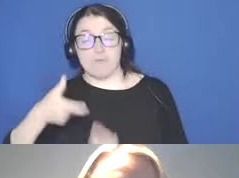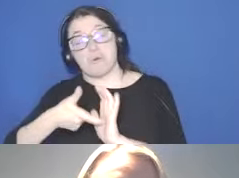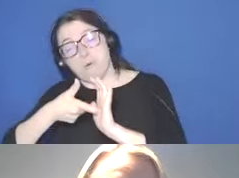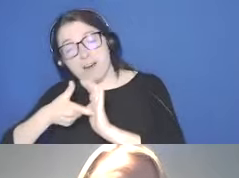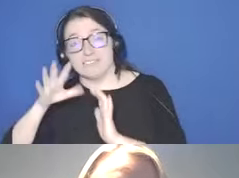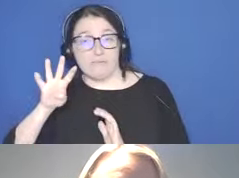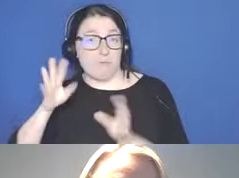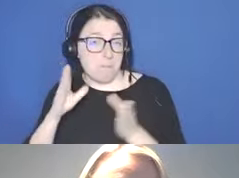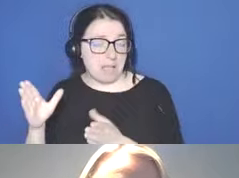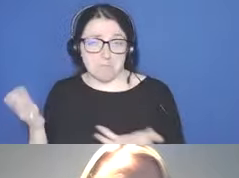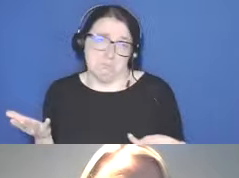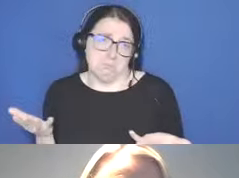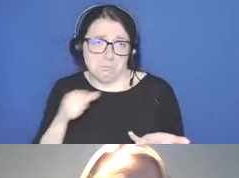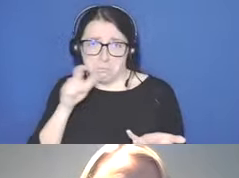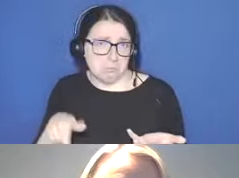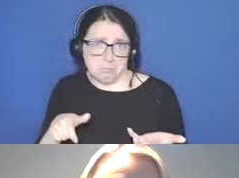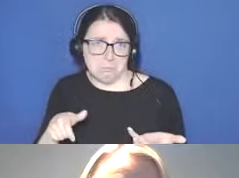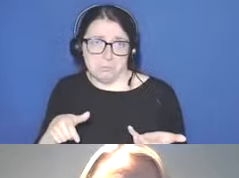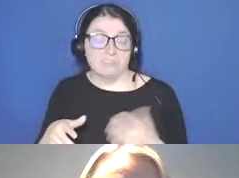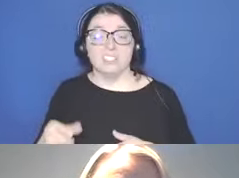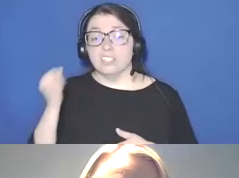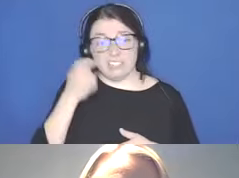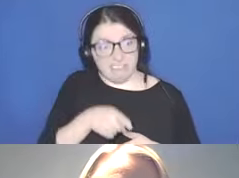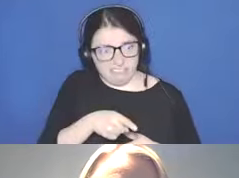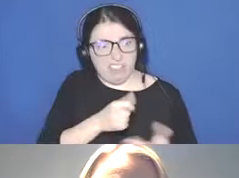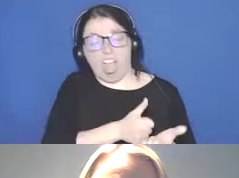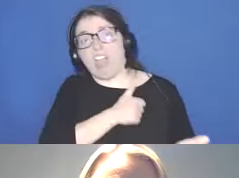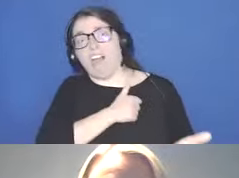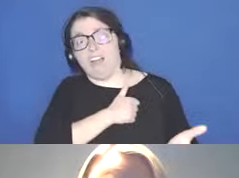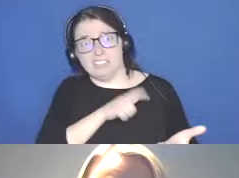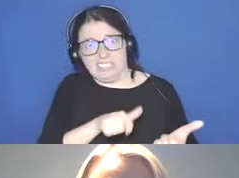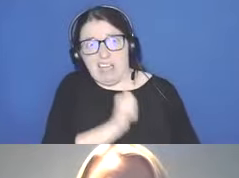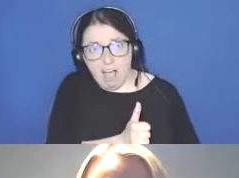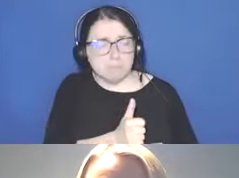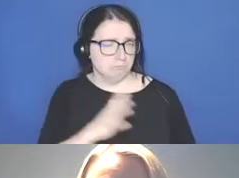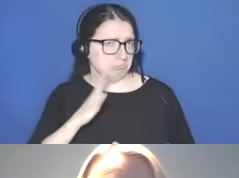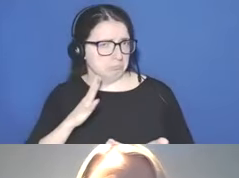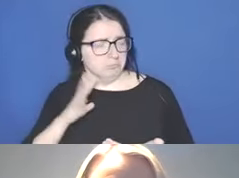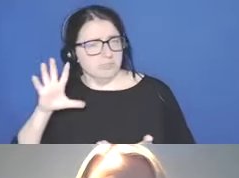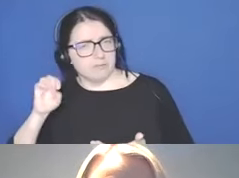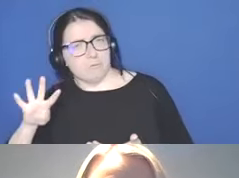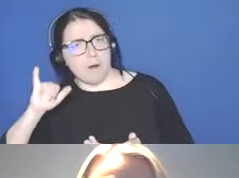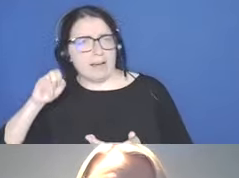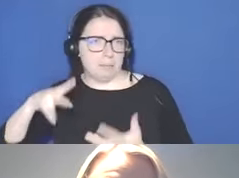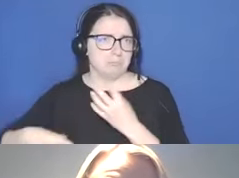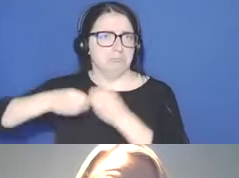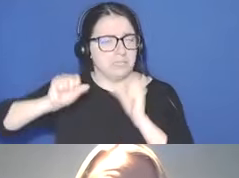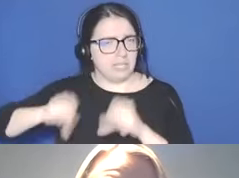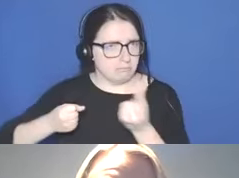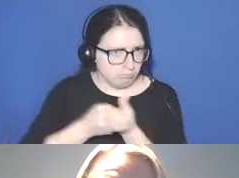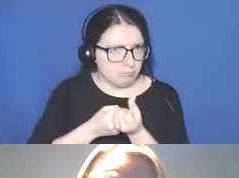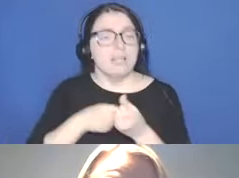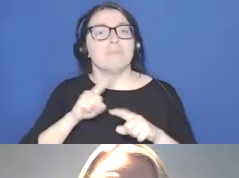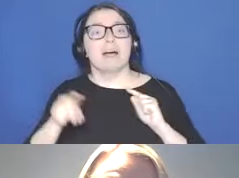So, those things are really there to support a child who maybe is having challenges or needs that extra support. But even with